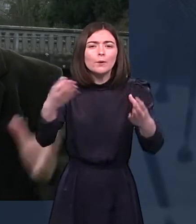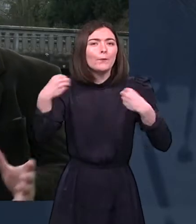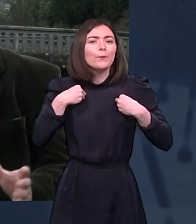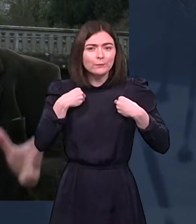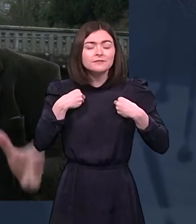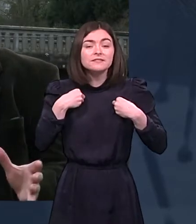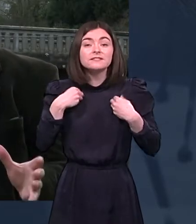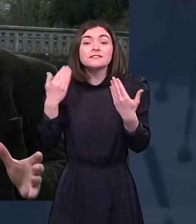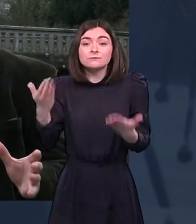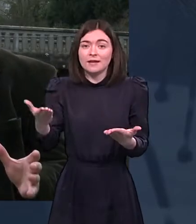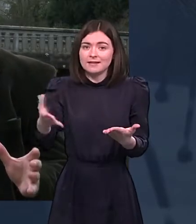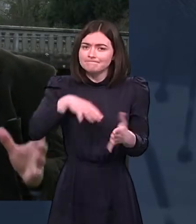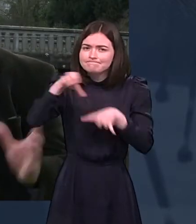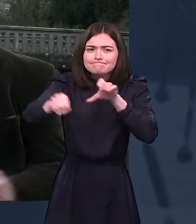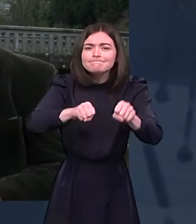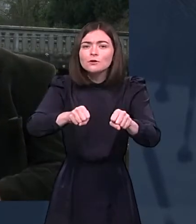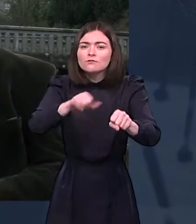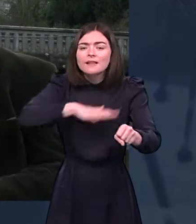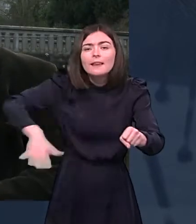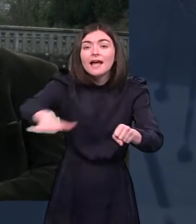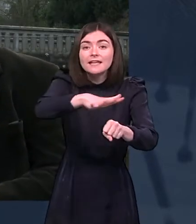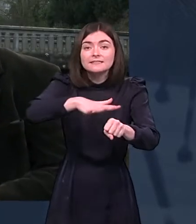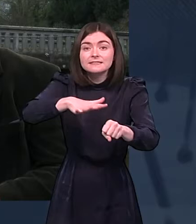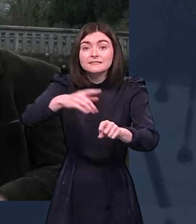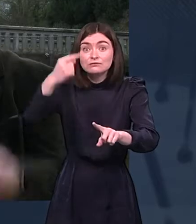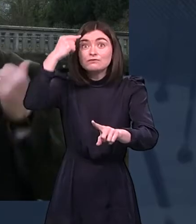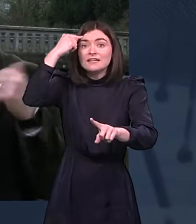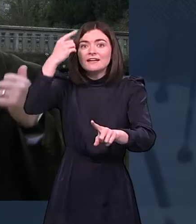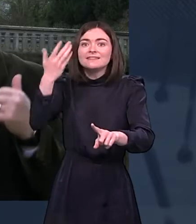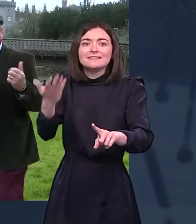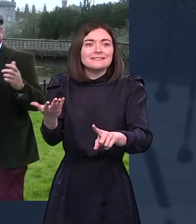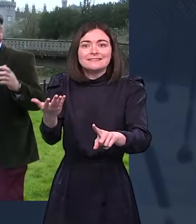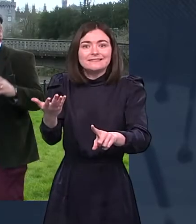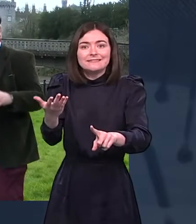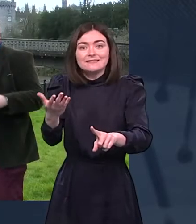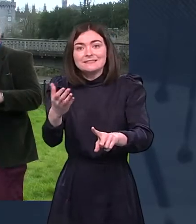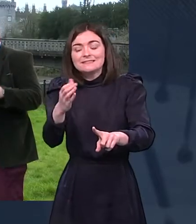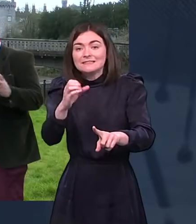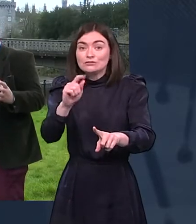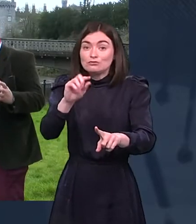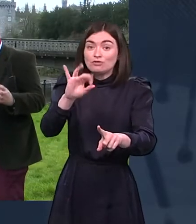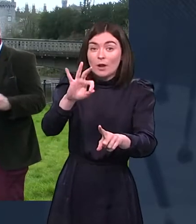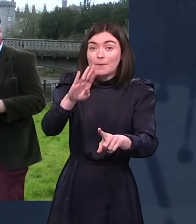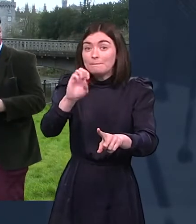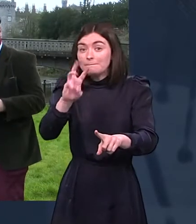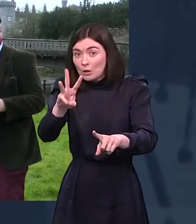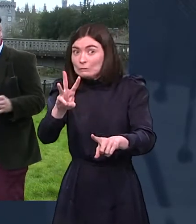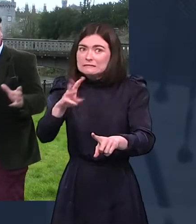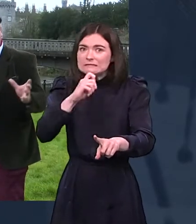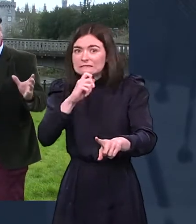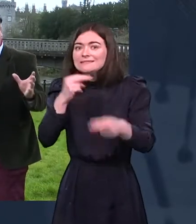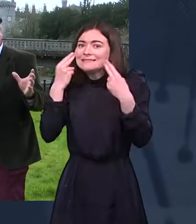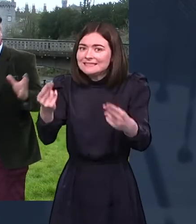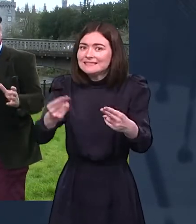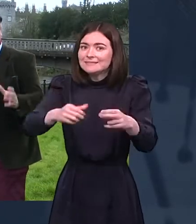Having won back the lands, he realised that Strongbow couldn't take a hint, So he decided to form a union and a bond, and he